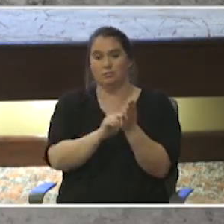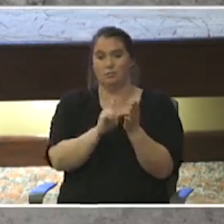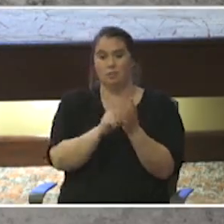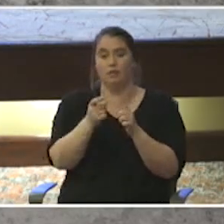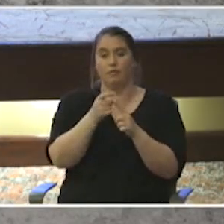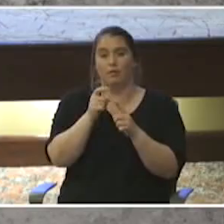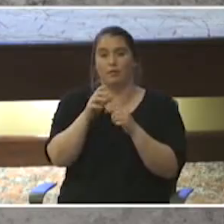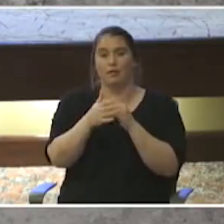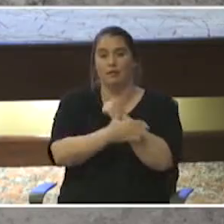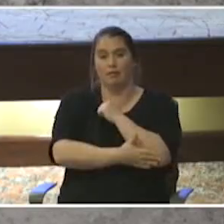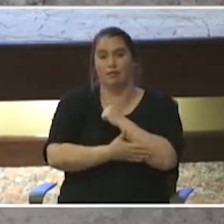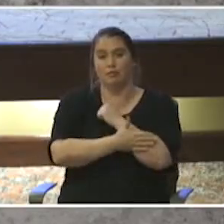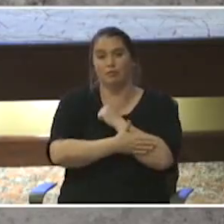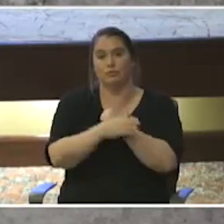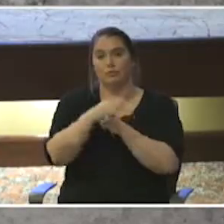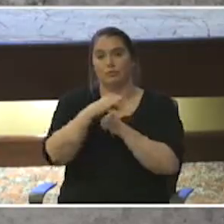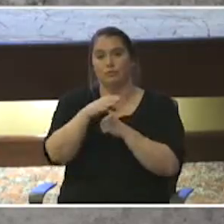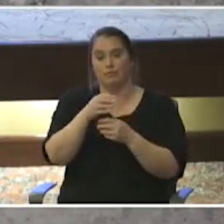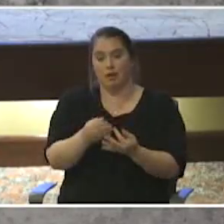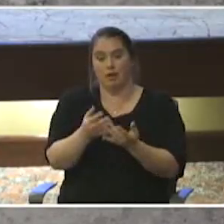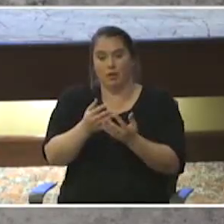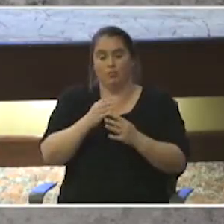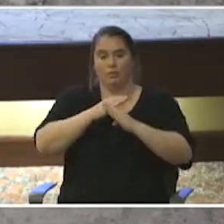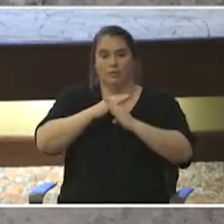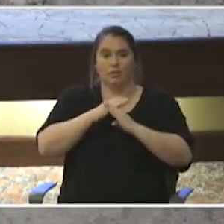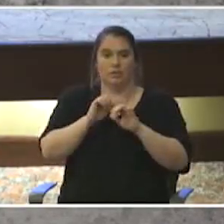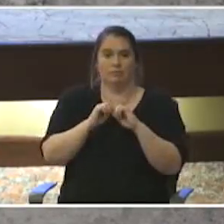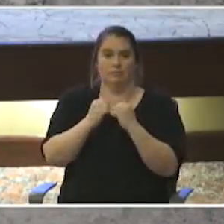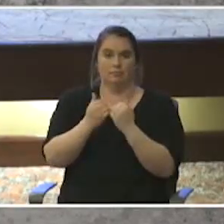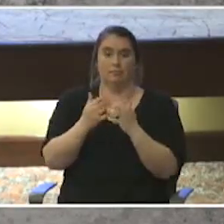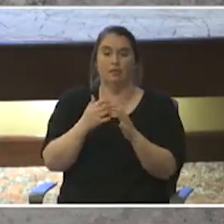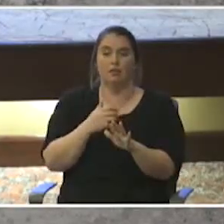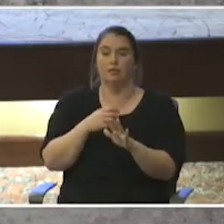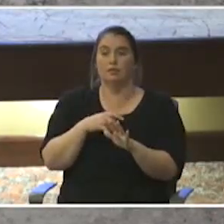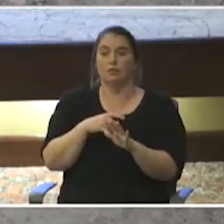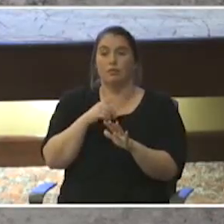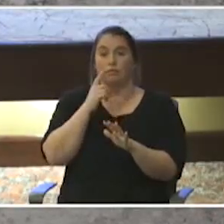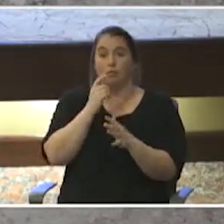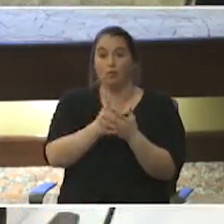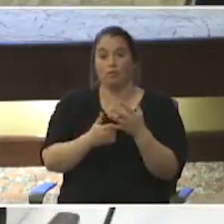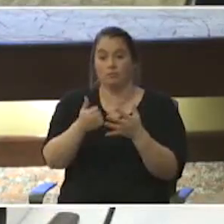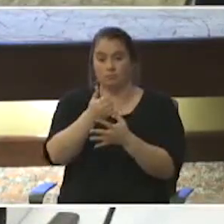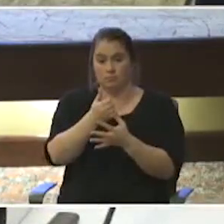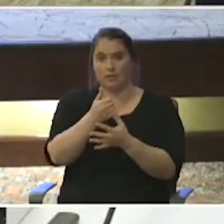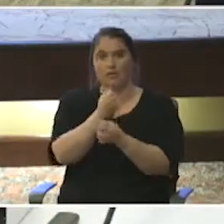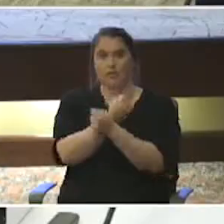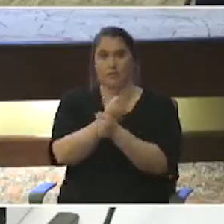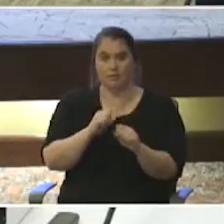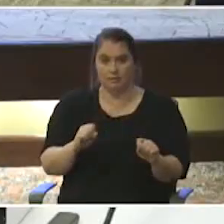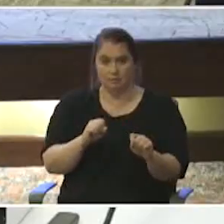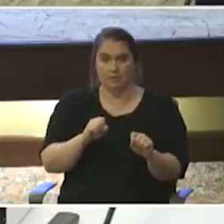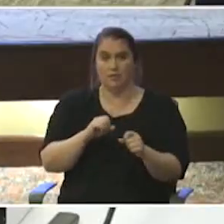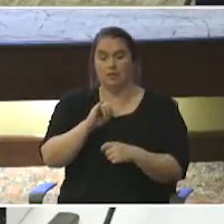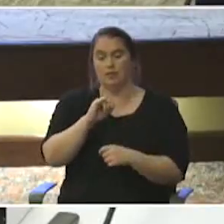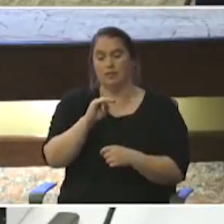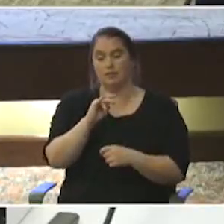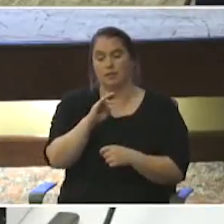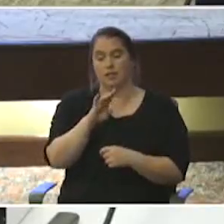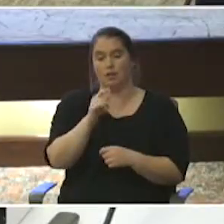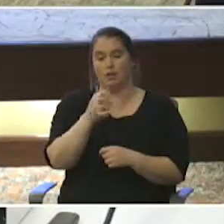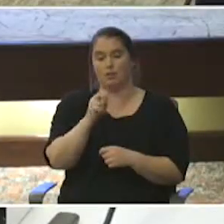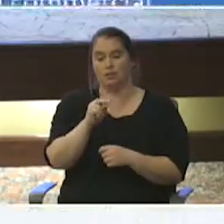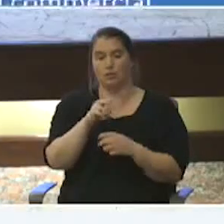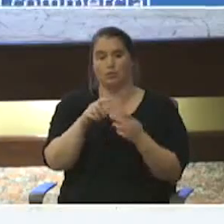Protection Association. Again, for the purpose of safety, installation of electrical wiring and